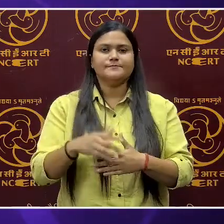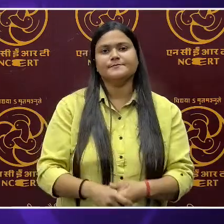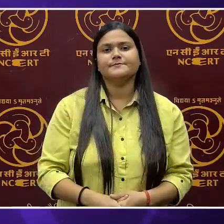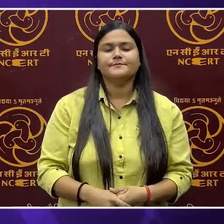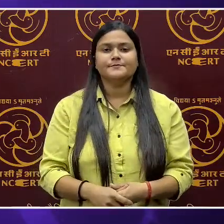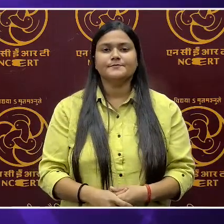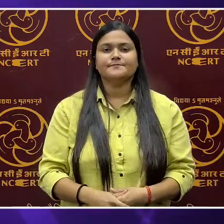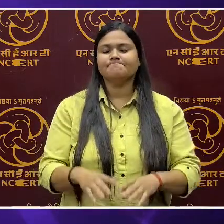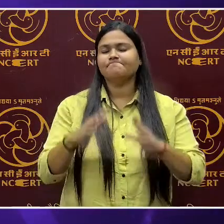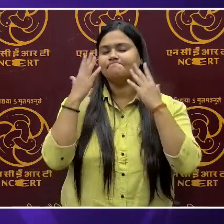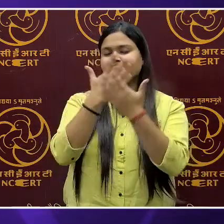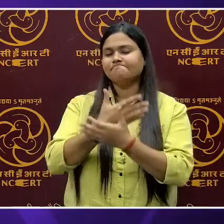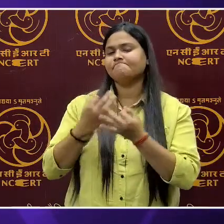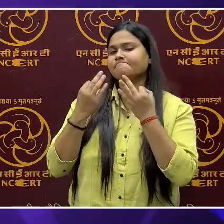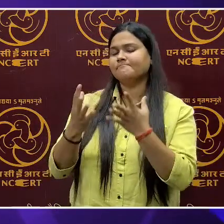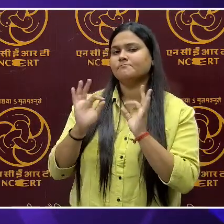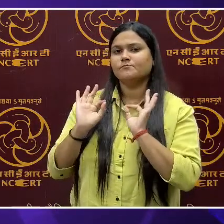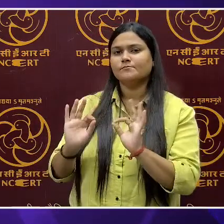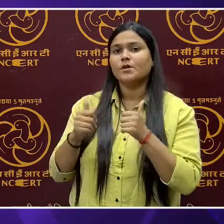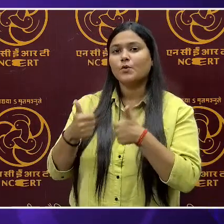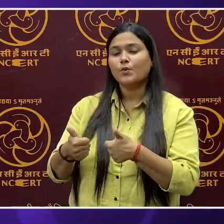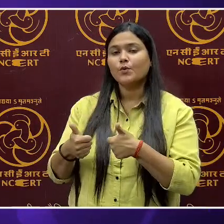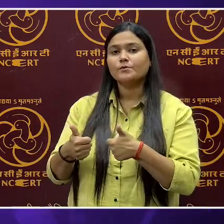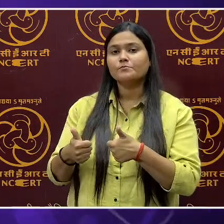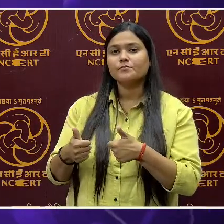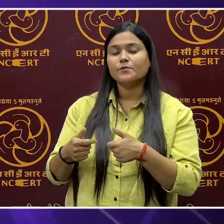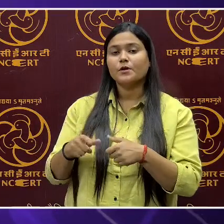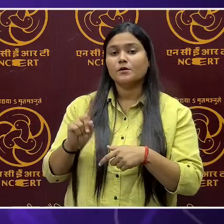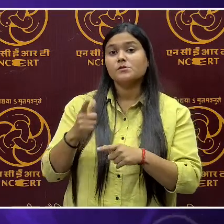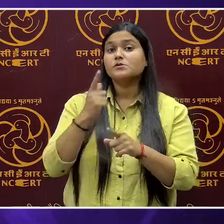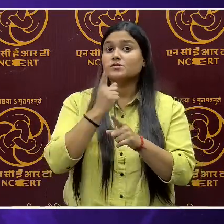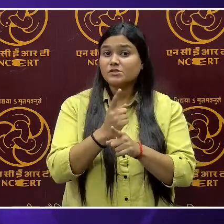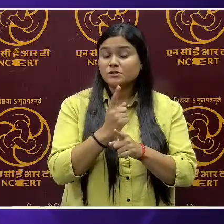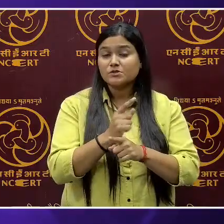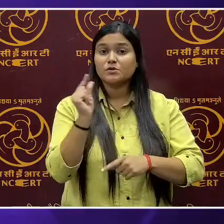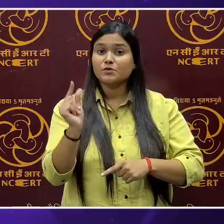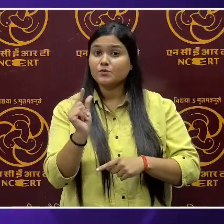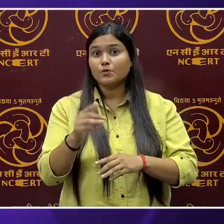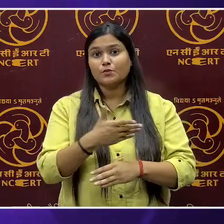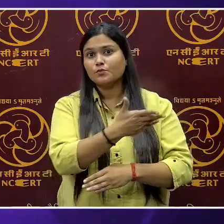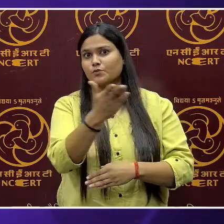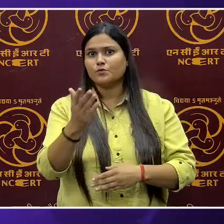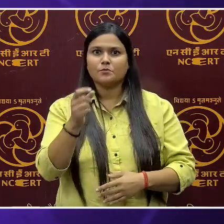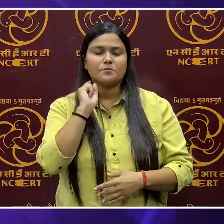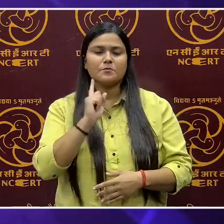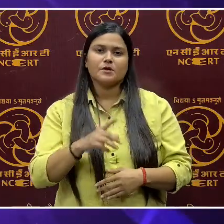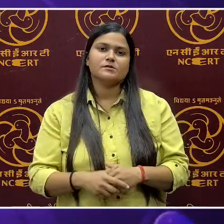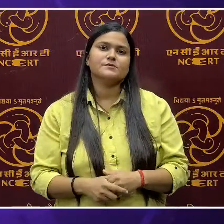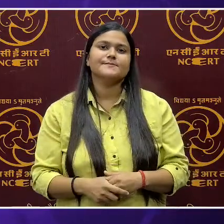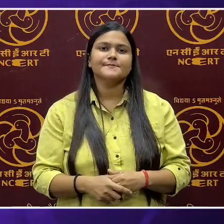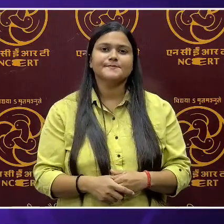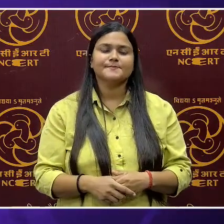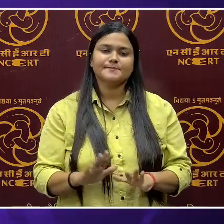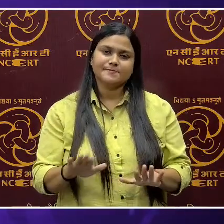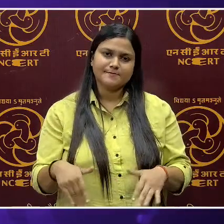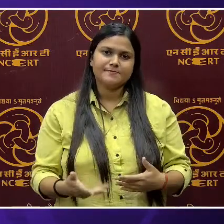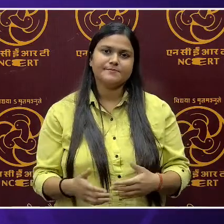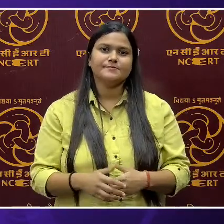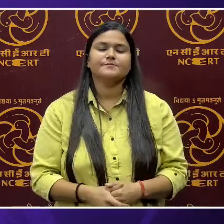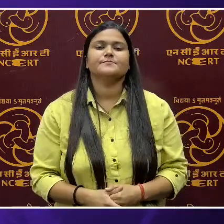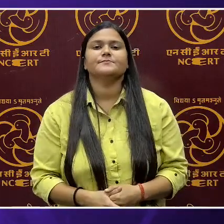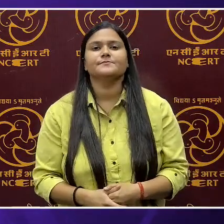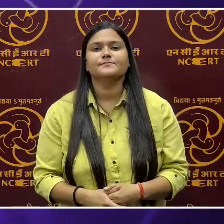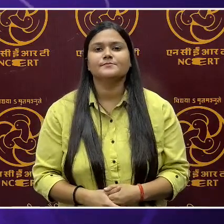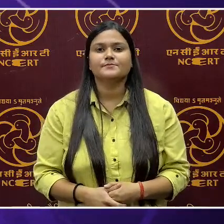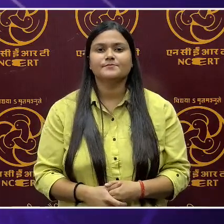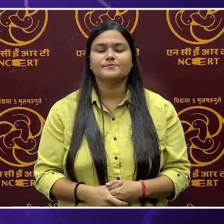I'm sure the special teachers will be using this and they'll learn very soon how to use the Braille slate.